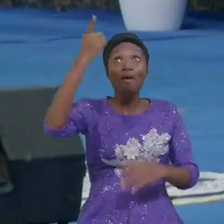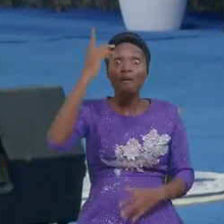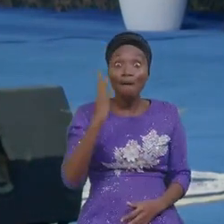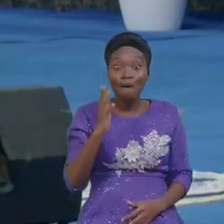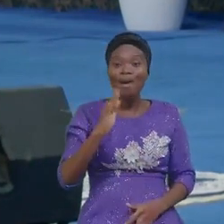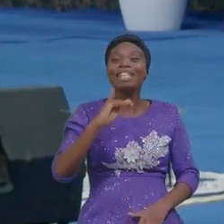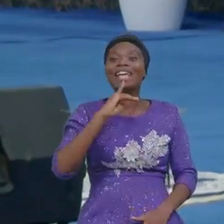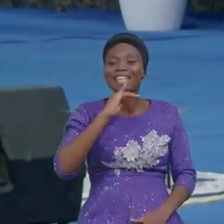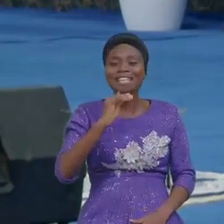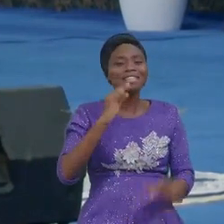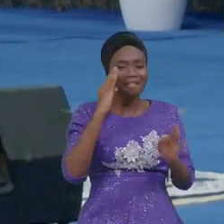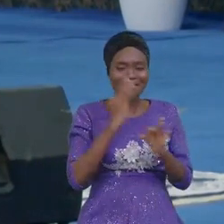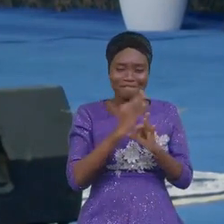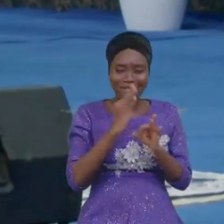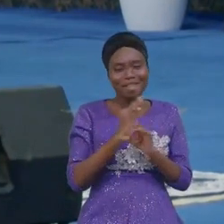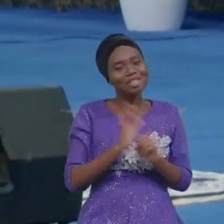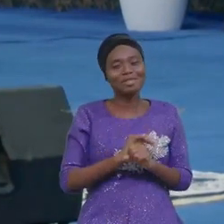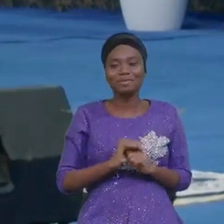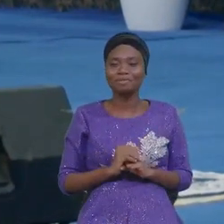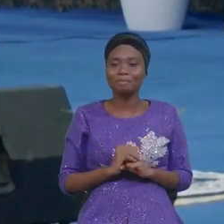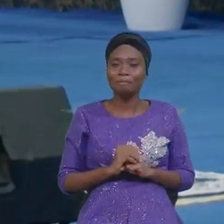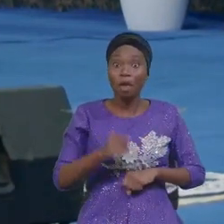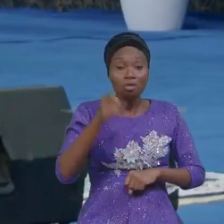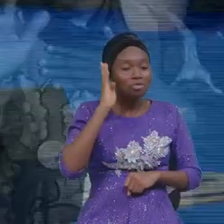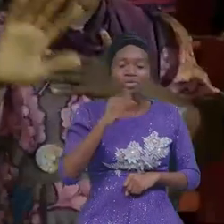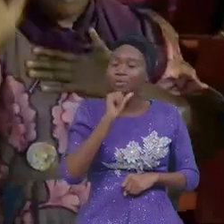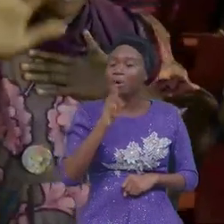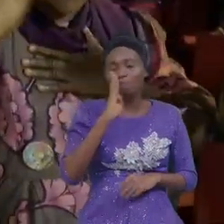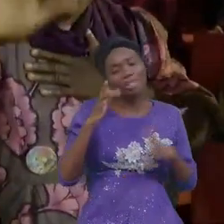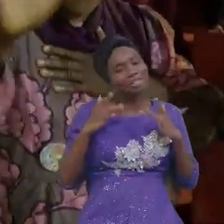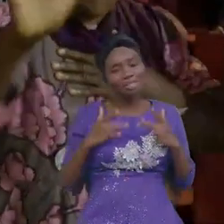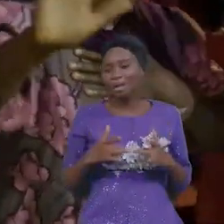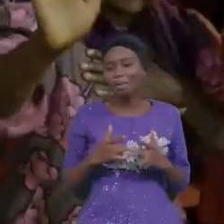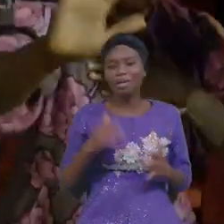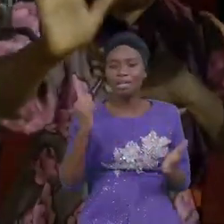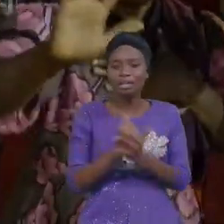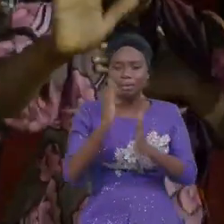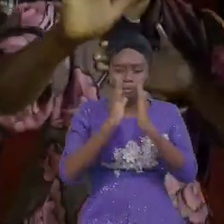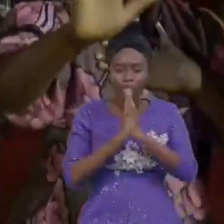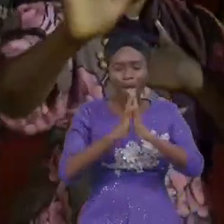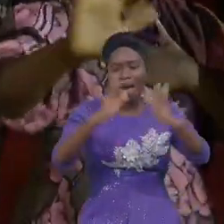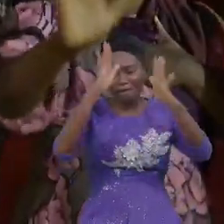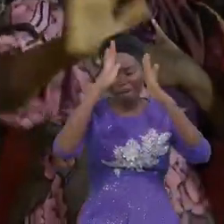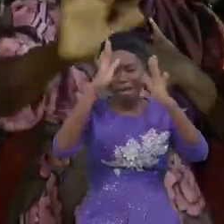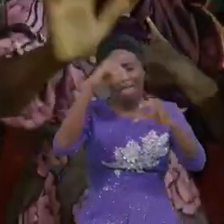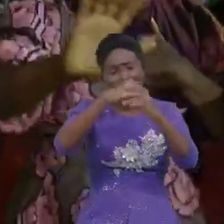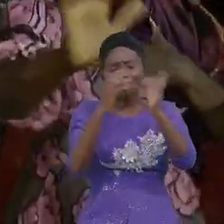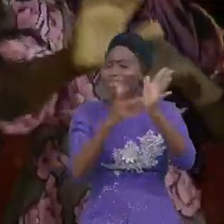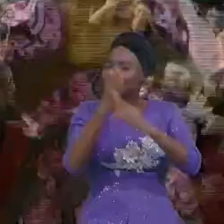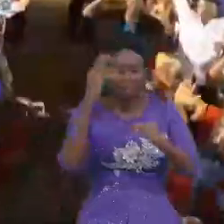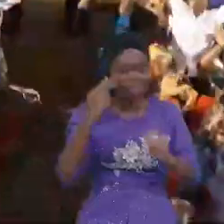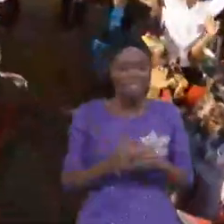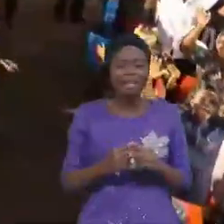is faithful. You will not be disappointed. Father, in Jesus'